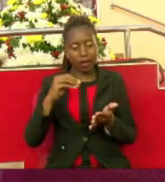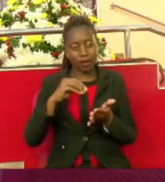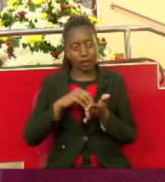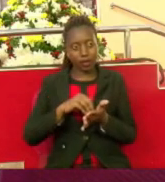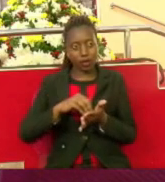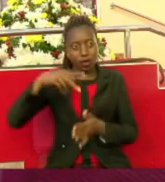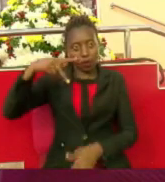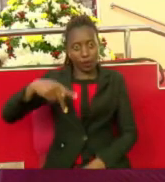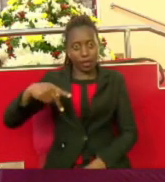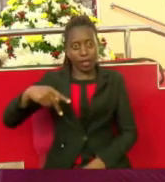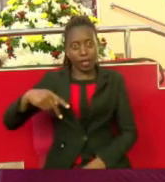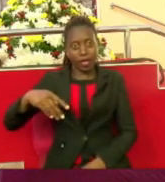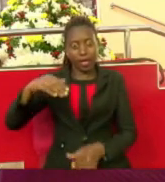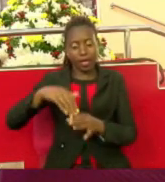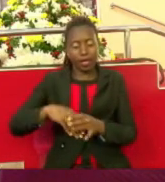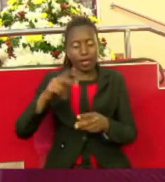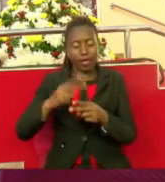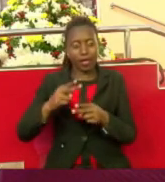the 6th P would be Peter Macharia.